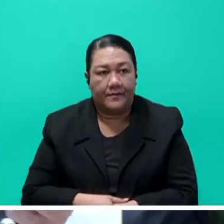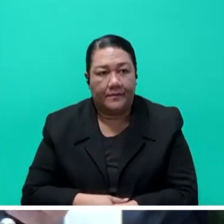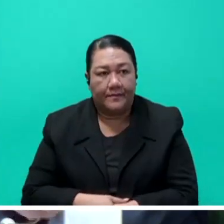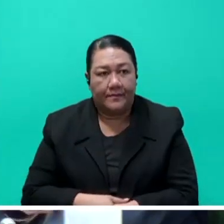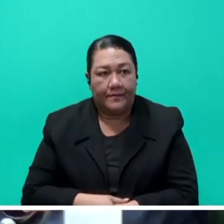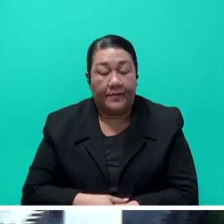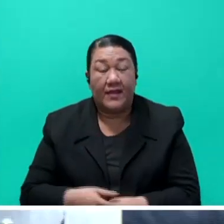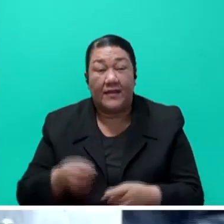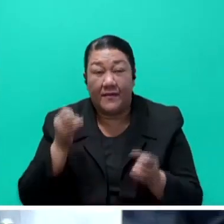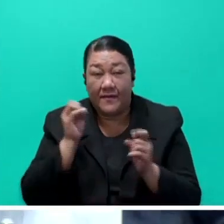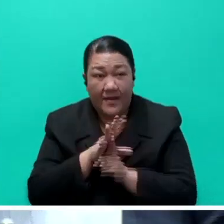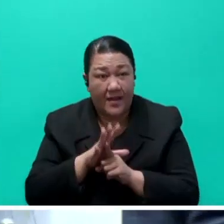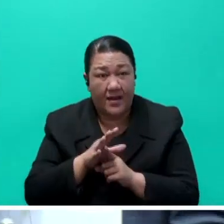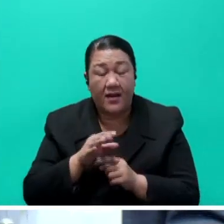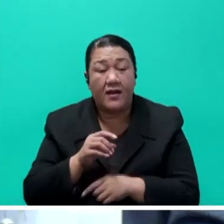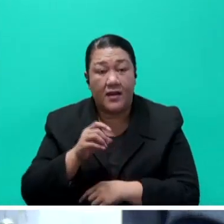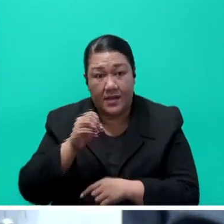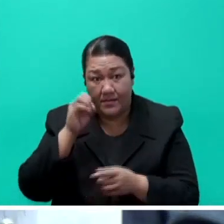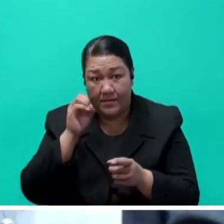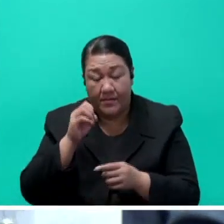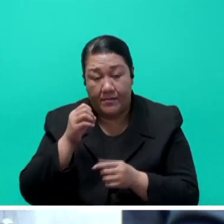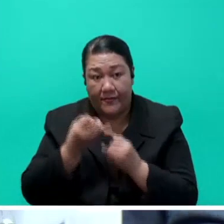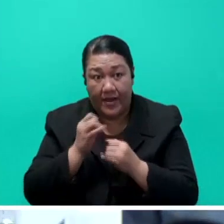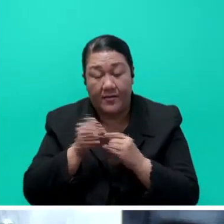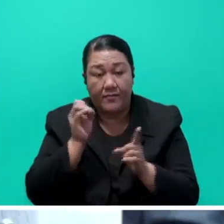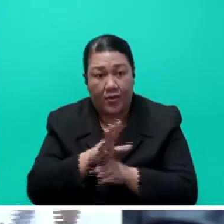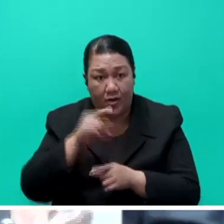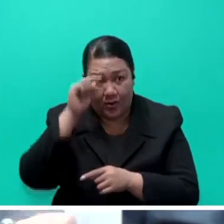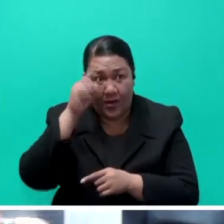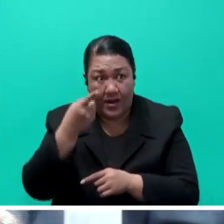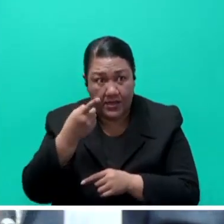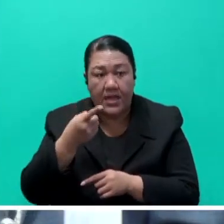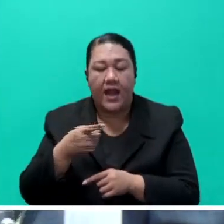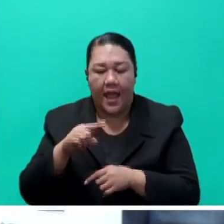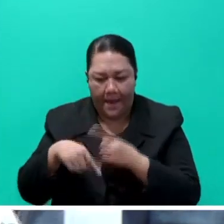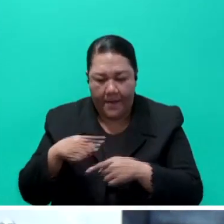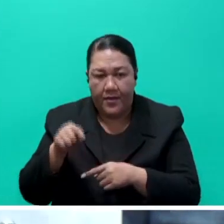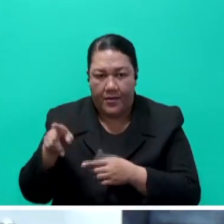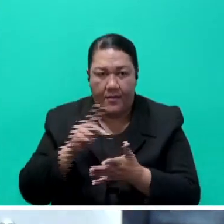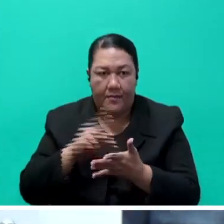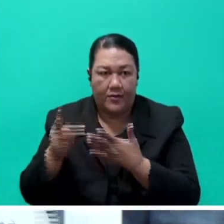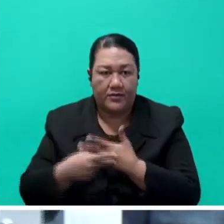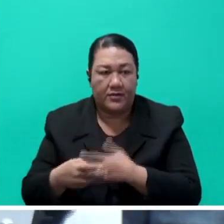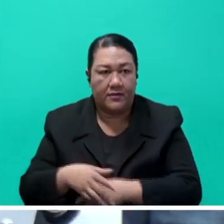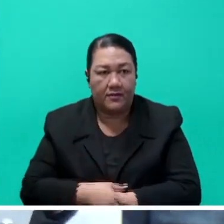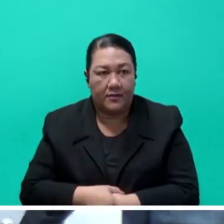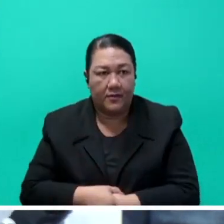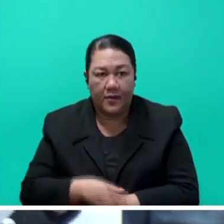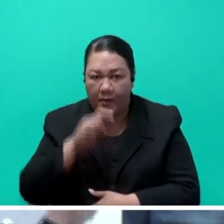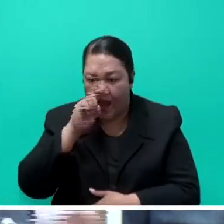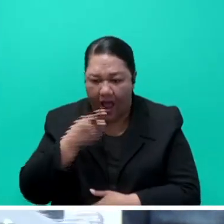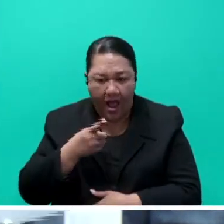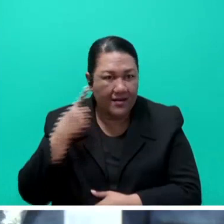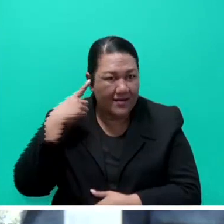crucial to understand that a substantial investment is required for the success of this project. We cannot ignore